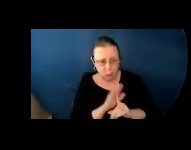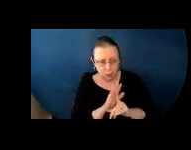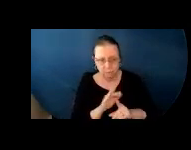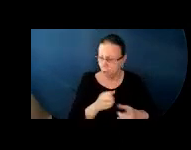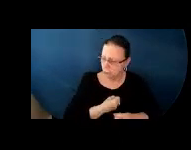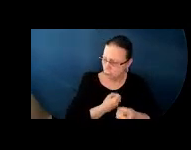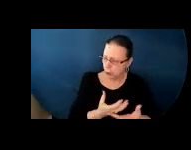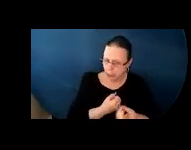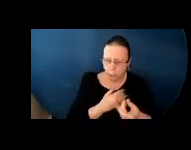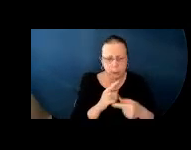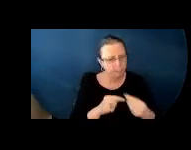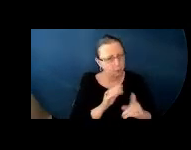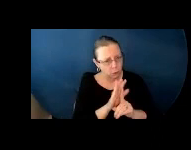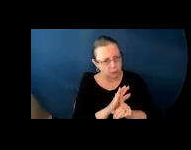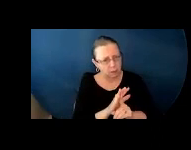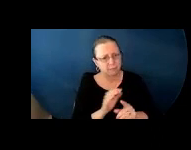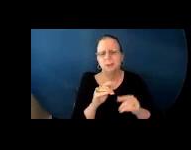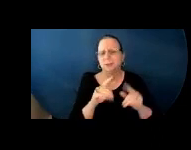about yourself? And there's all sorts of different